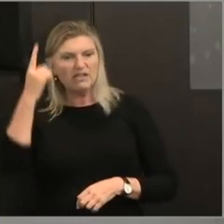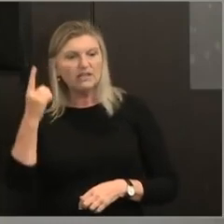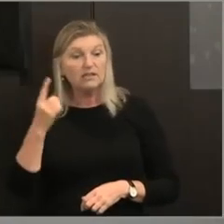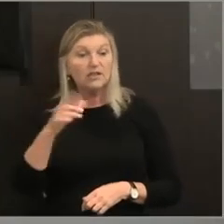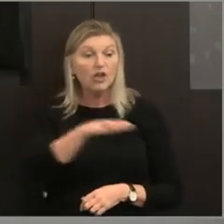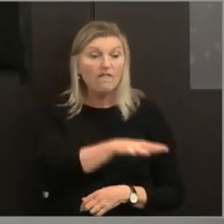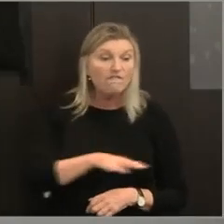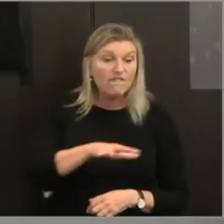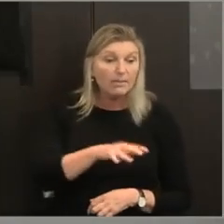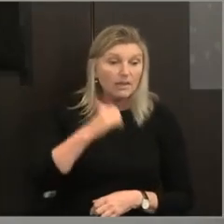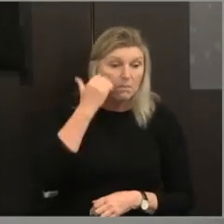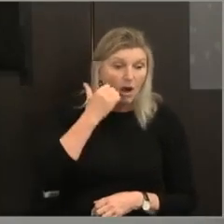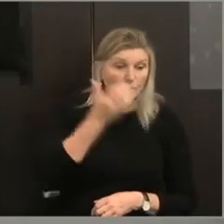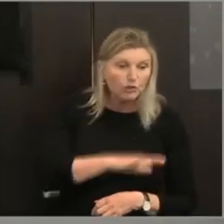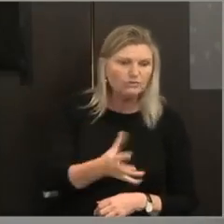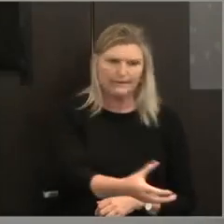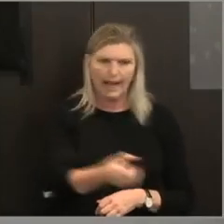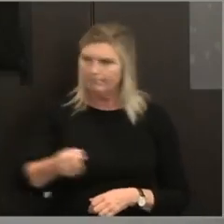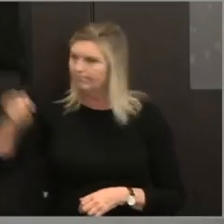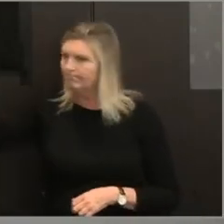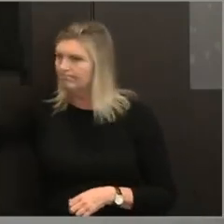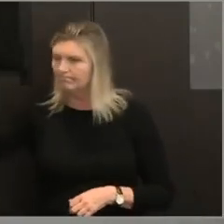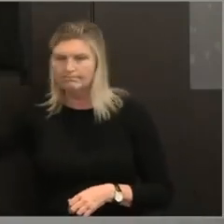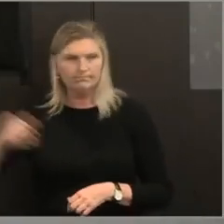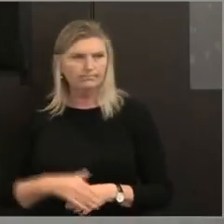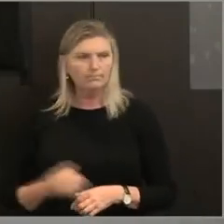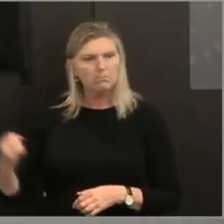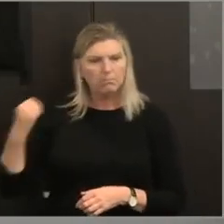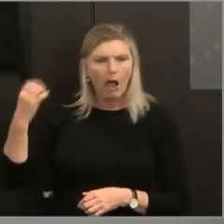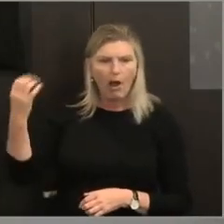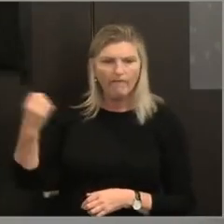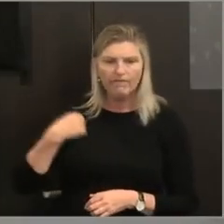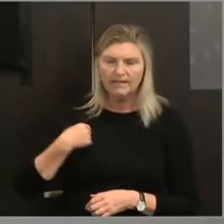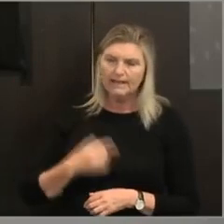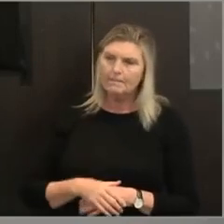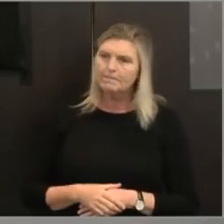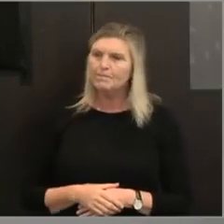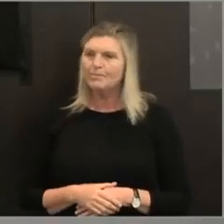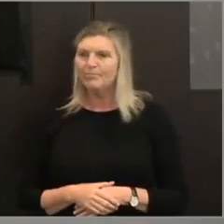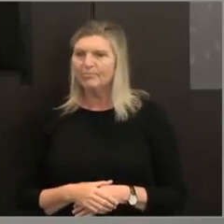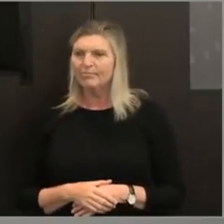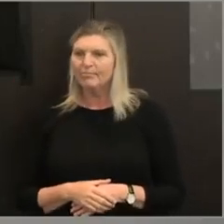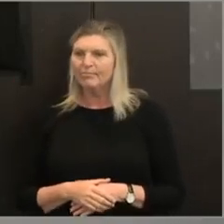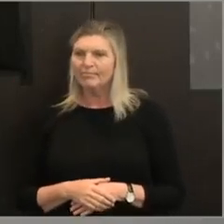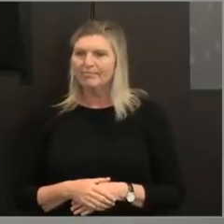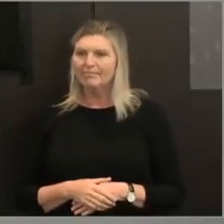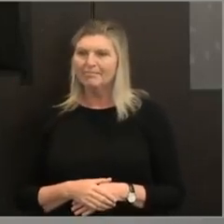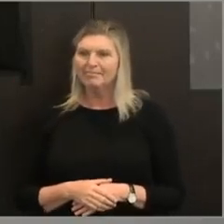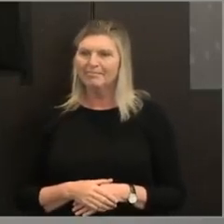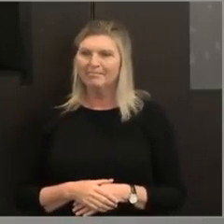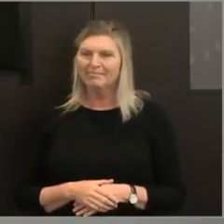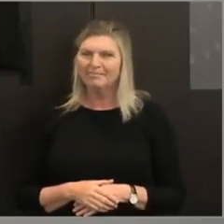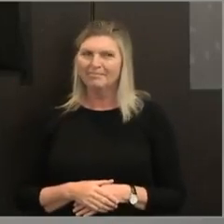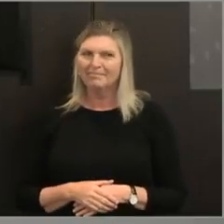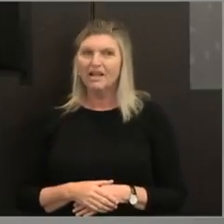whānau. Their actions, as pertinent to this inquiry, may equally and properly be described